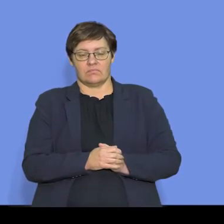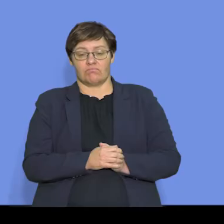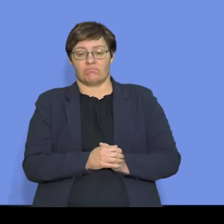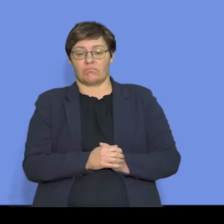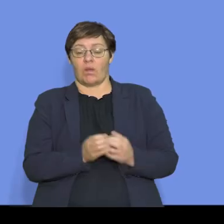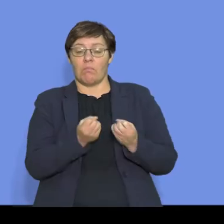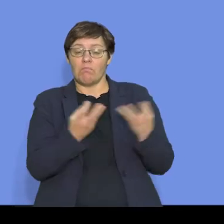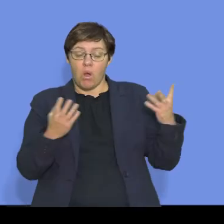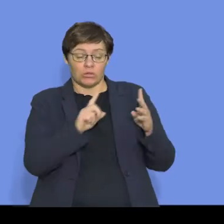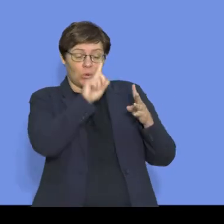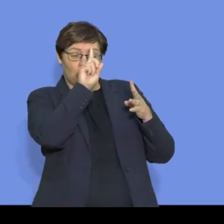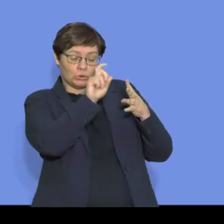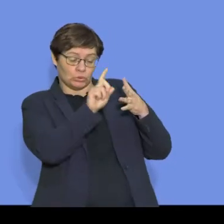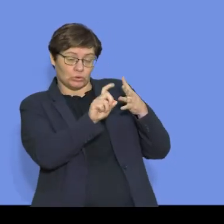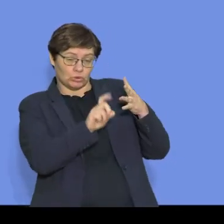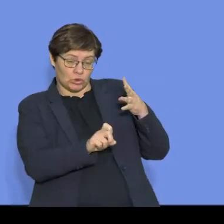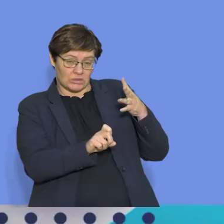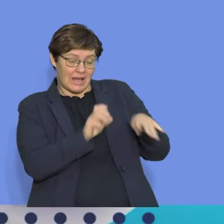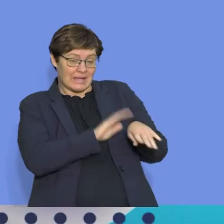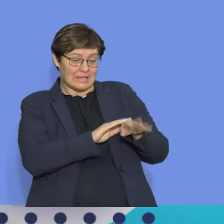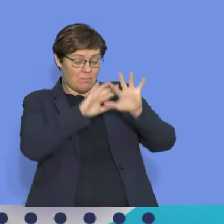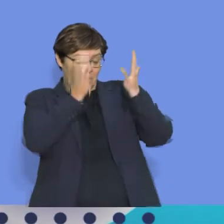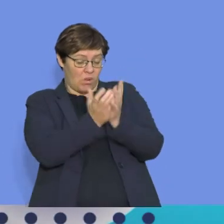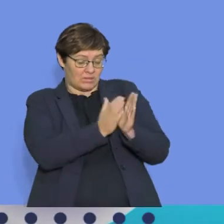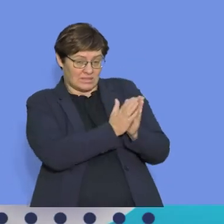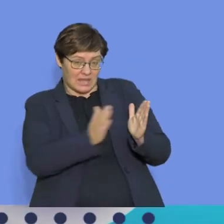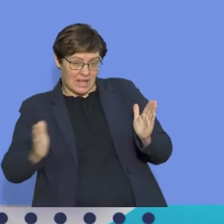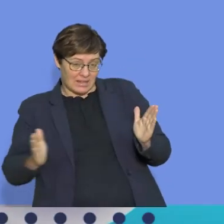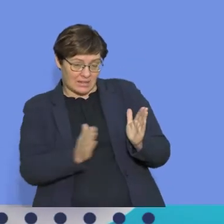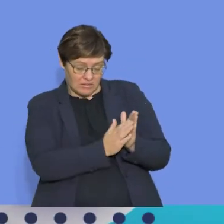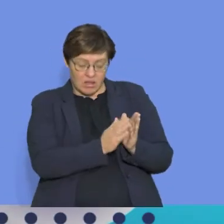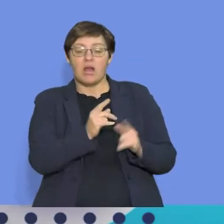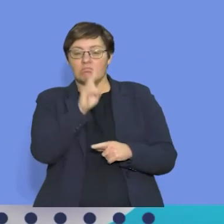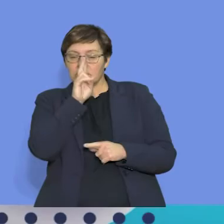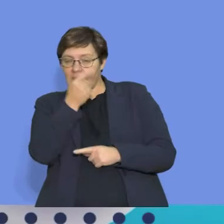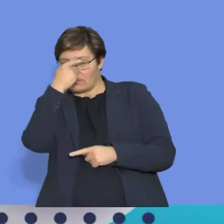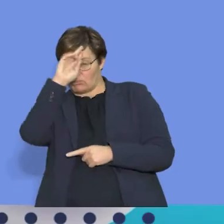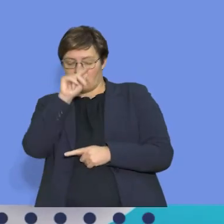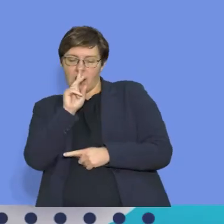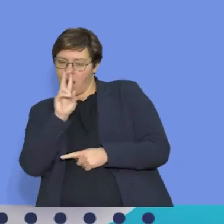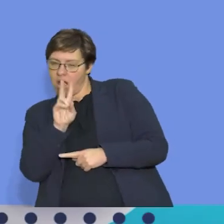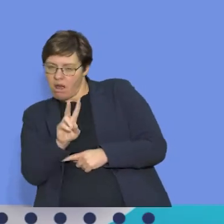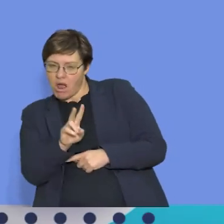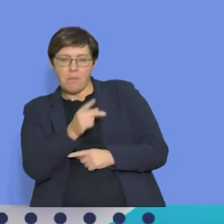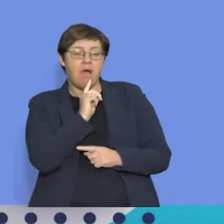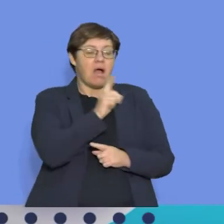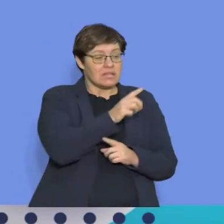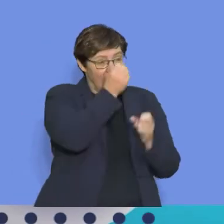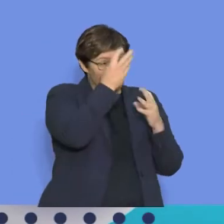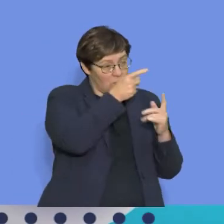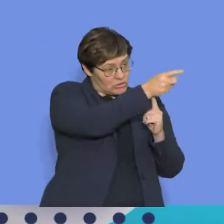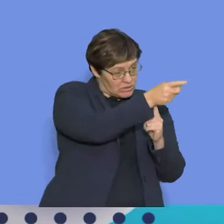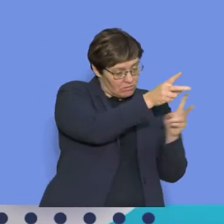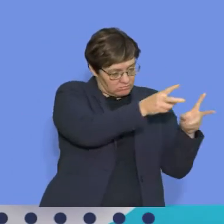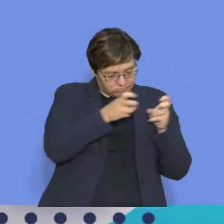Most of the questions on the geological timescale are interpretation, to see if you can answer questions and extract